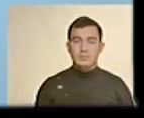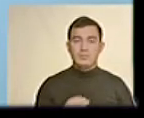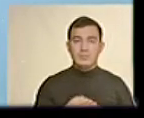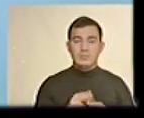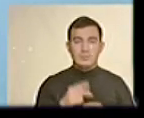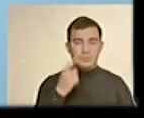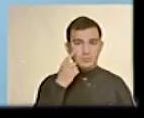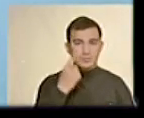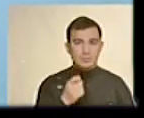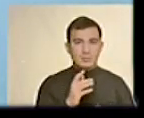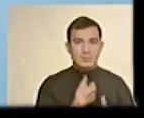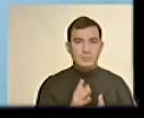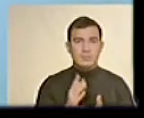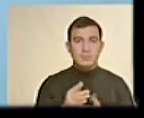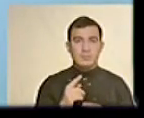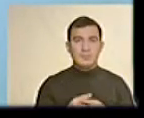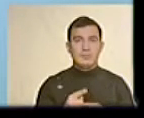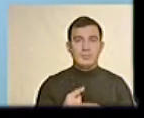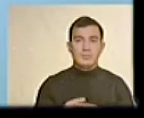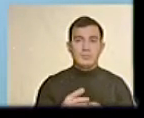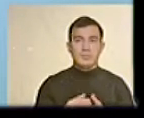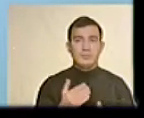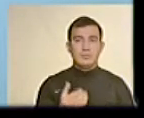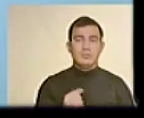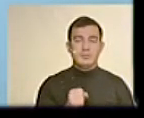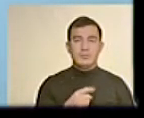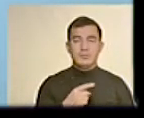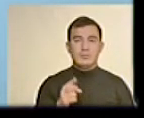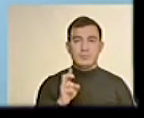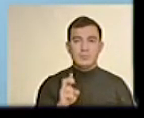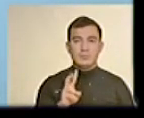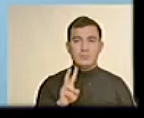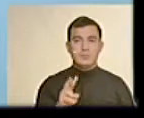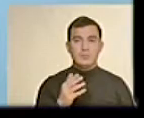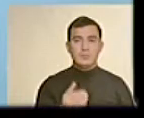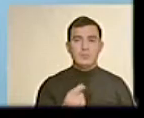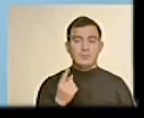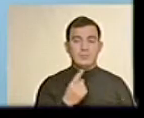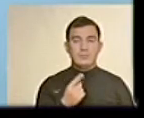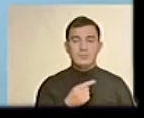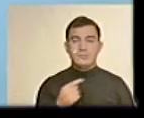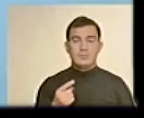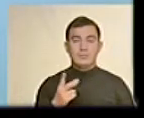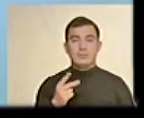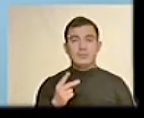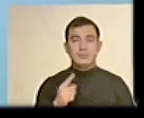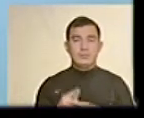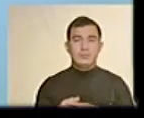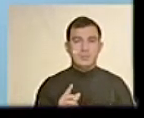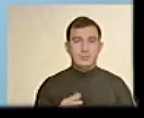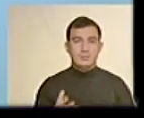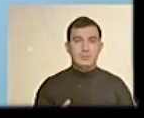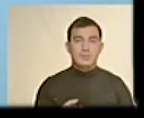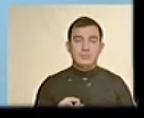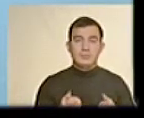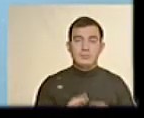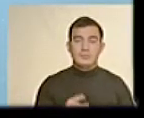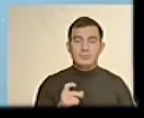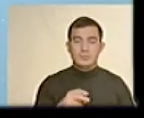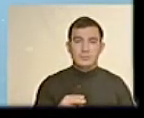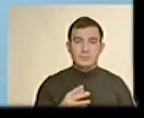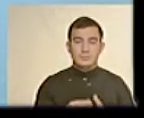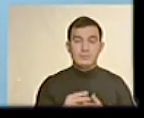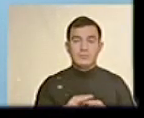ishoralarga e'tibor bering, plus plus. A minus b ning kvadratida birinchi minus keladi, keyin esa plus. Qolgan xatlar bir